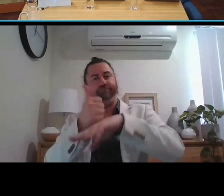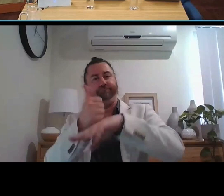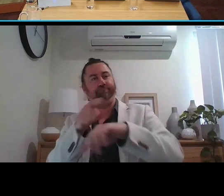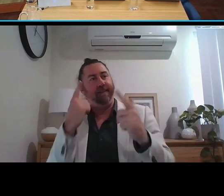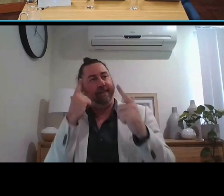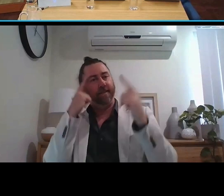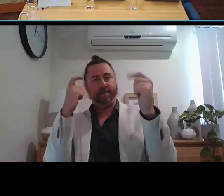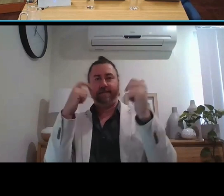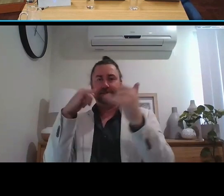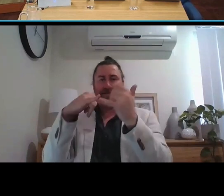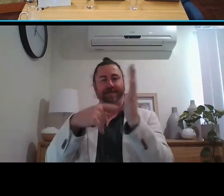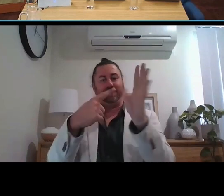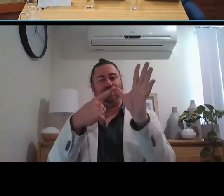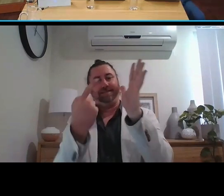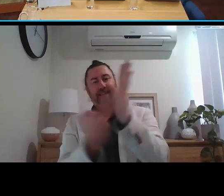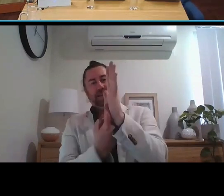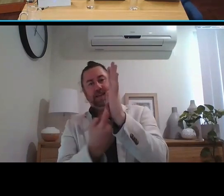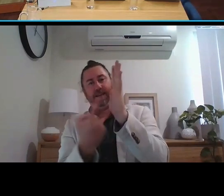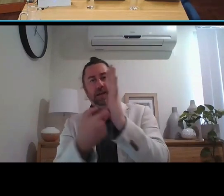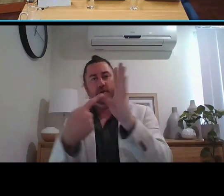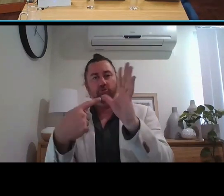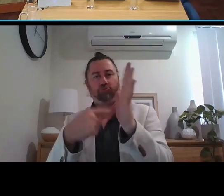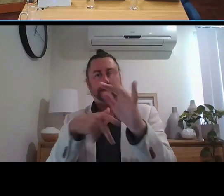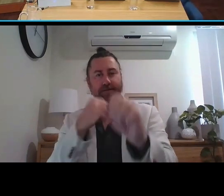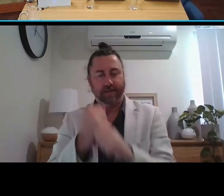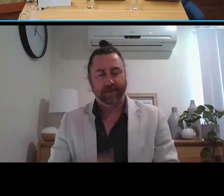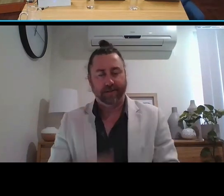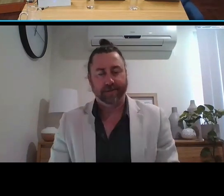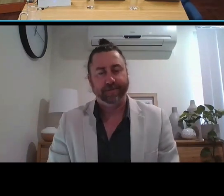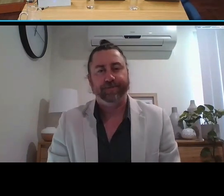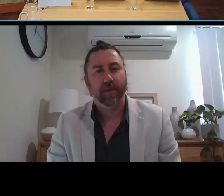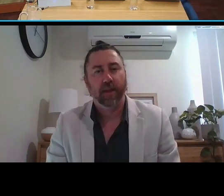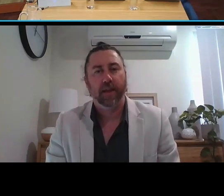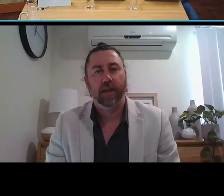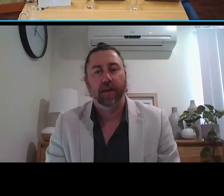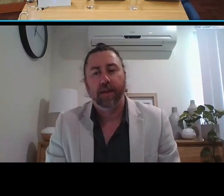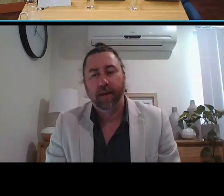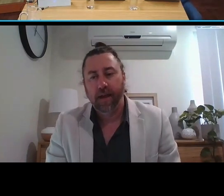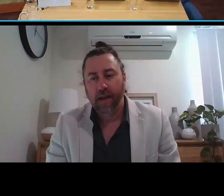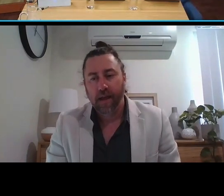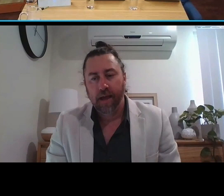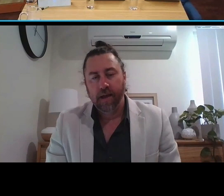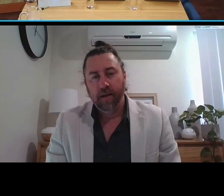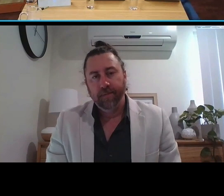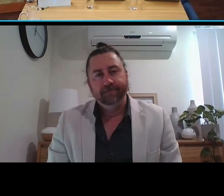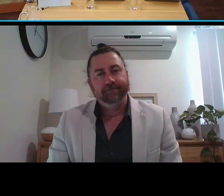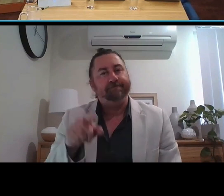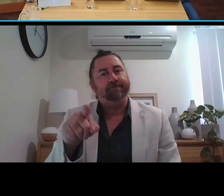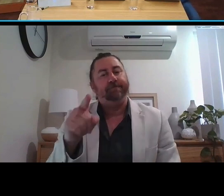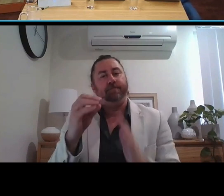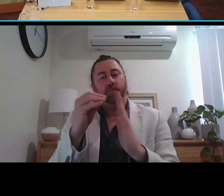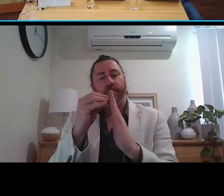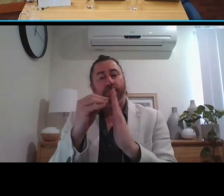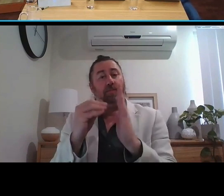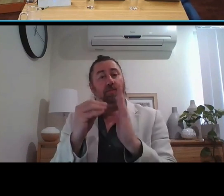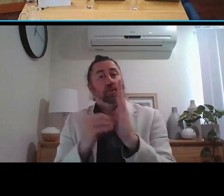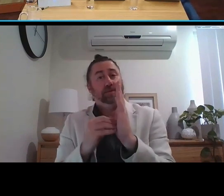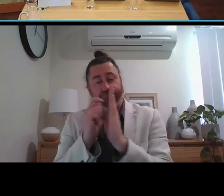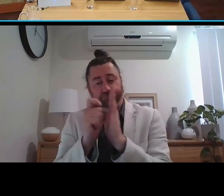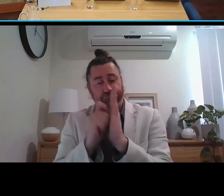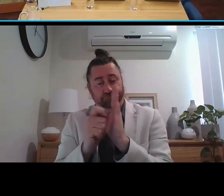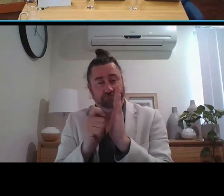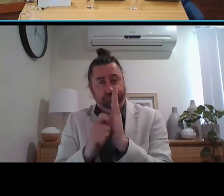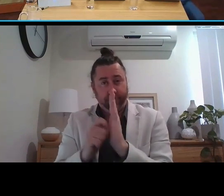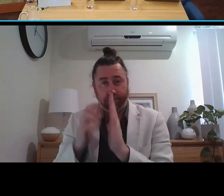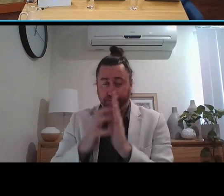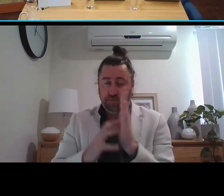to the situation as Emma's just described. So there was a really comprehensive policy development process. So this was assisted by